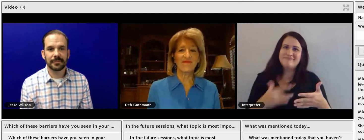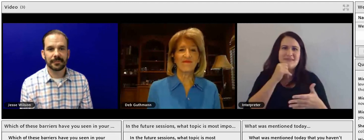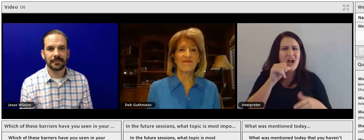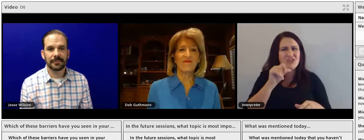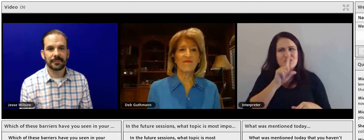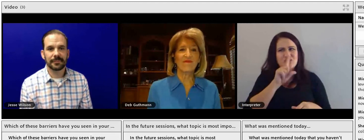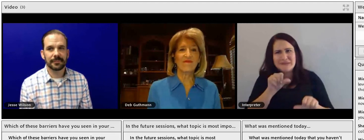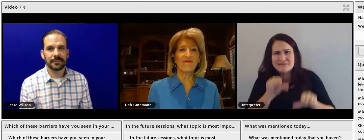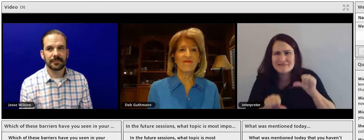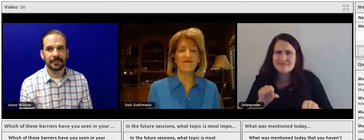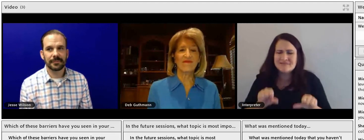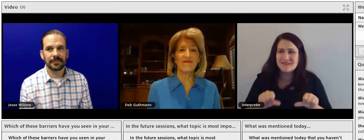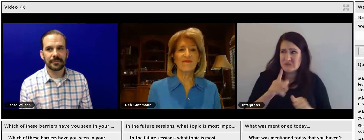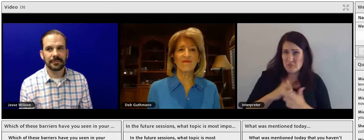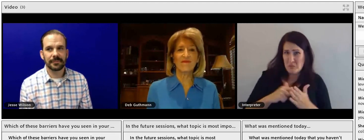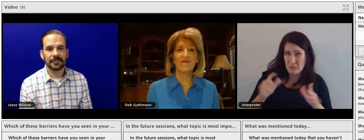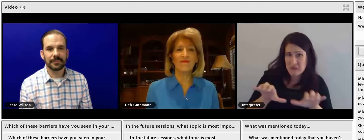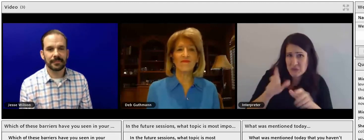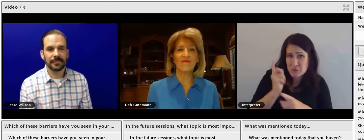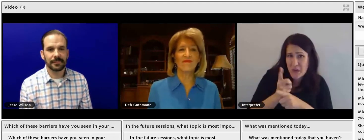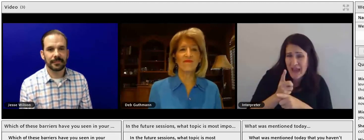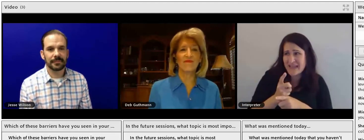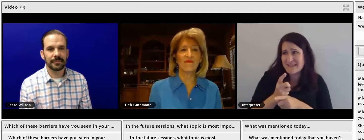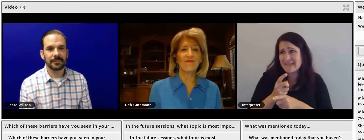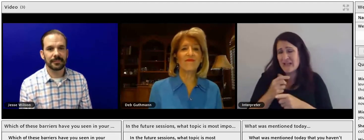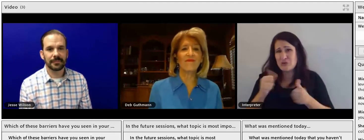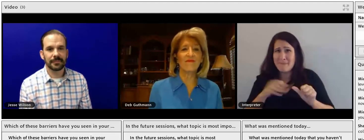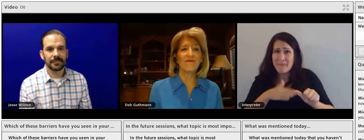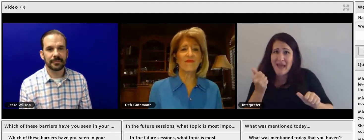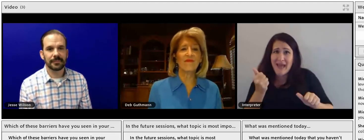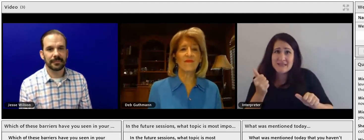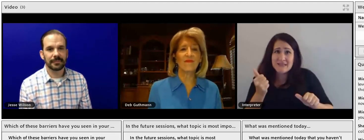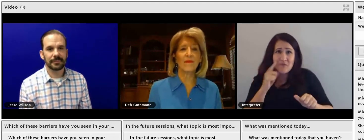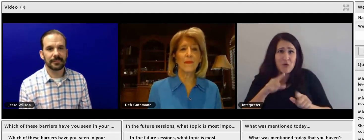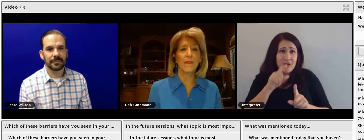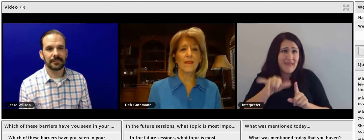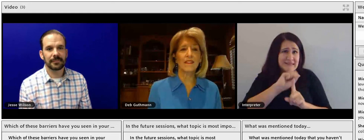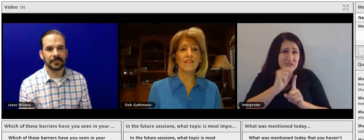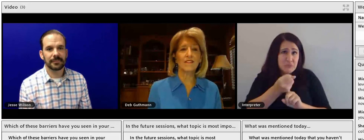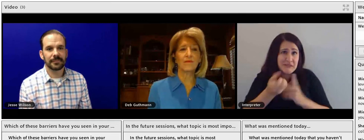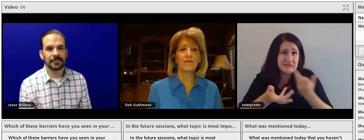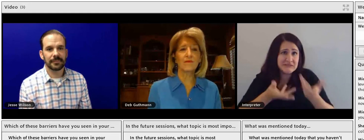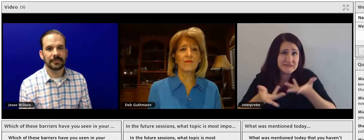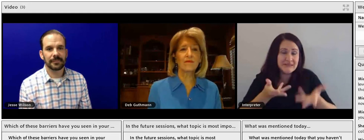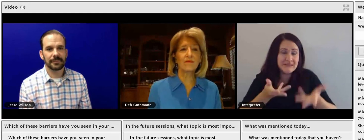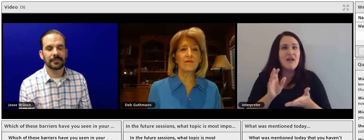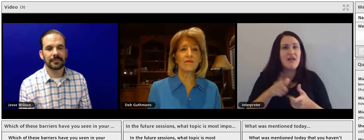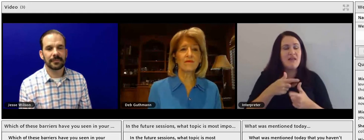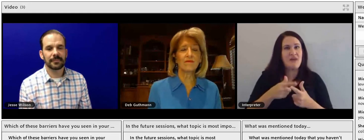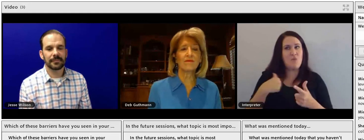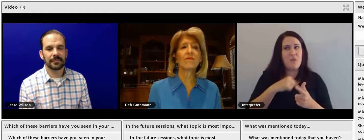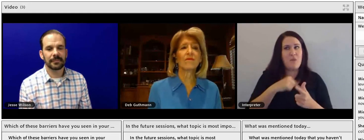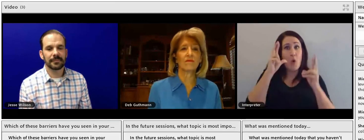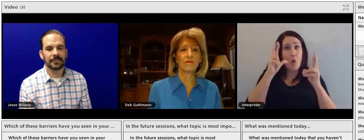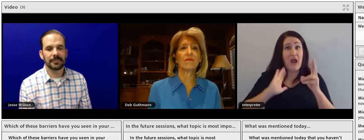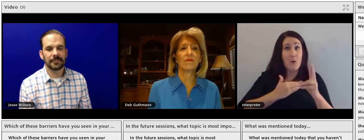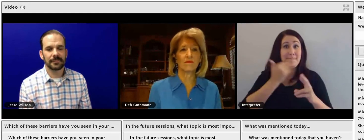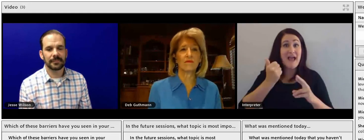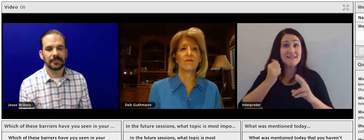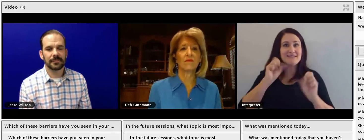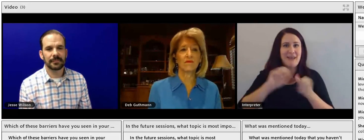right. All of us do the best we can in a given situation, and our hope is that all of our bests can get better, that we can